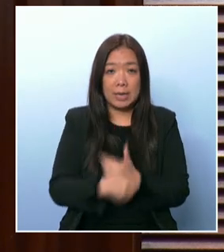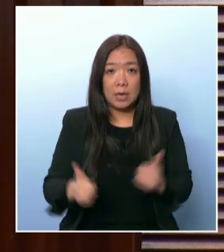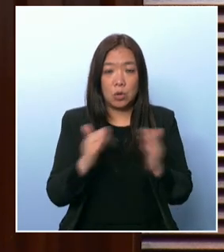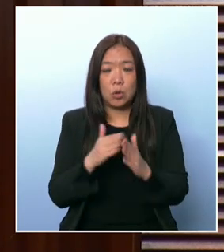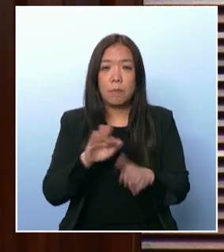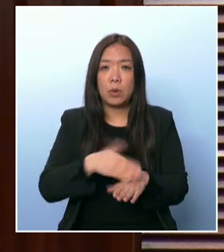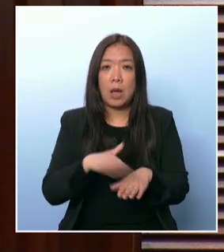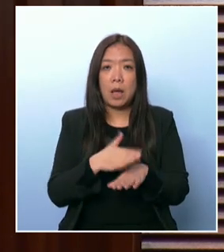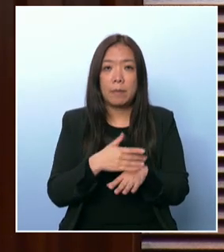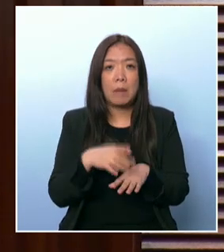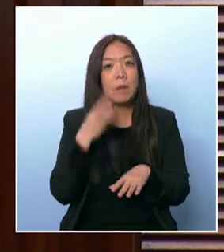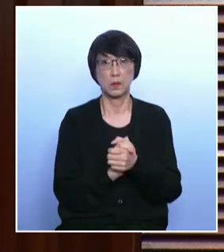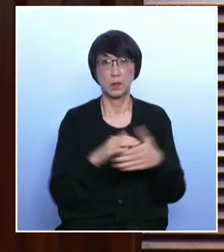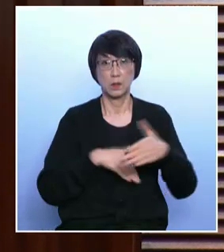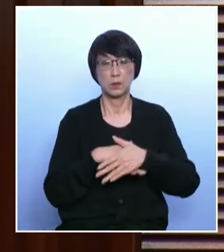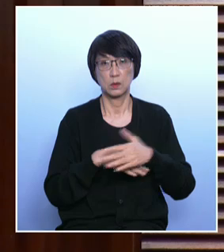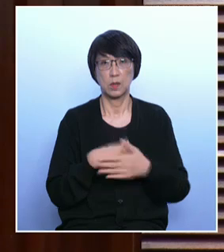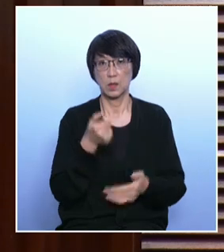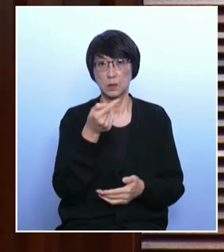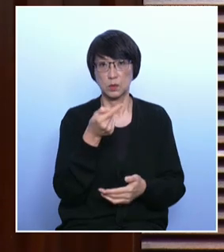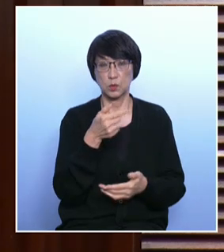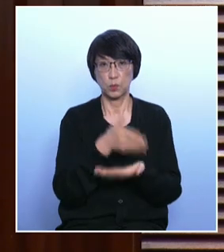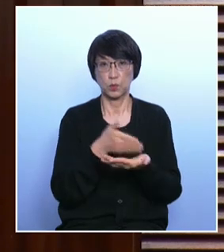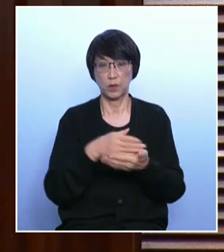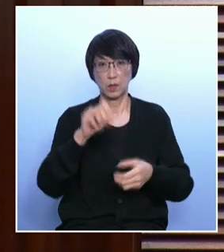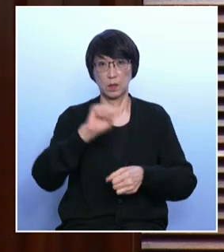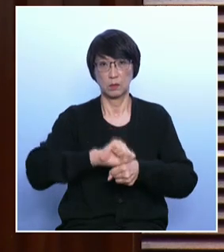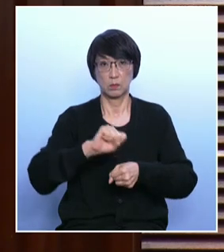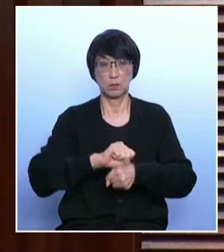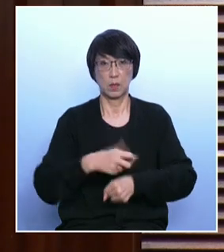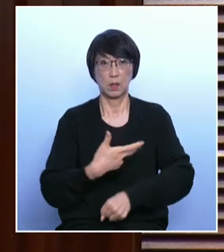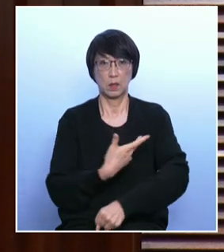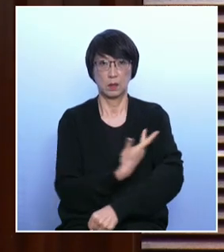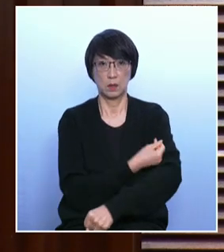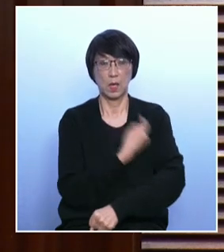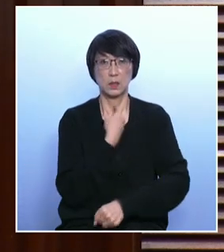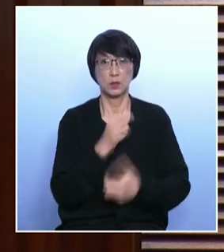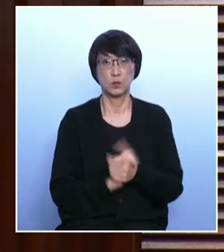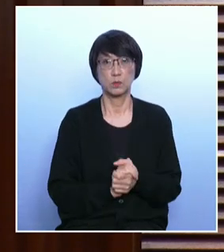timing of immunization was changed to 18-month-old. Now, because of the